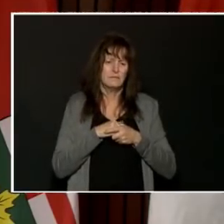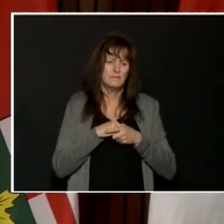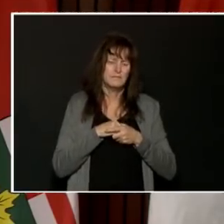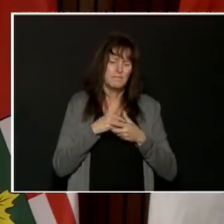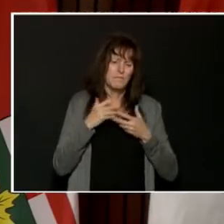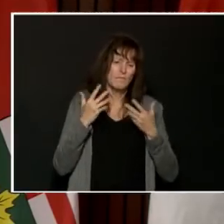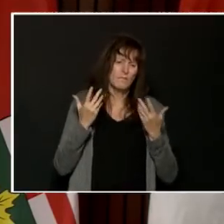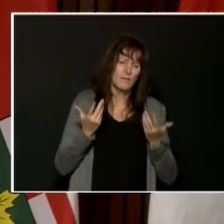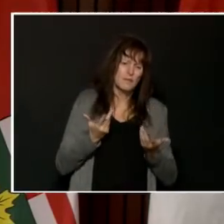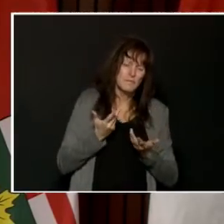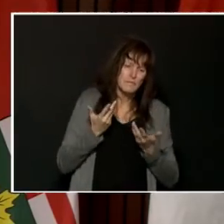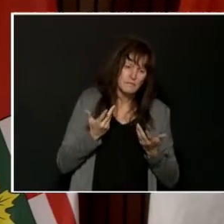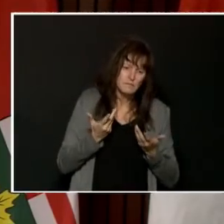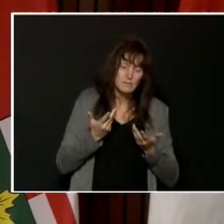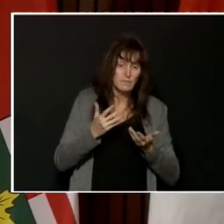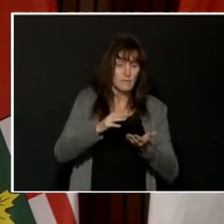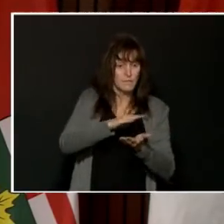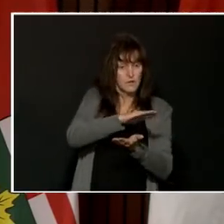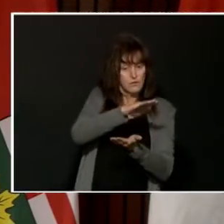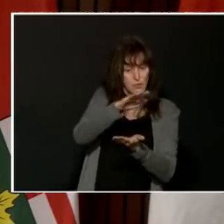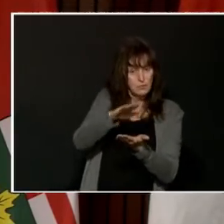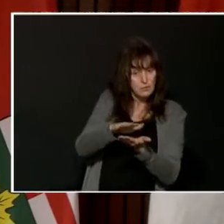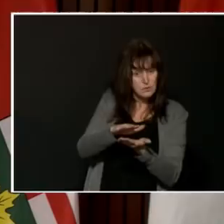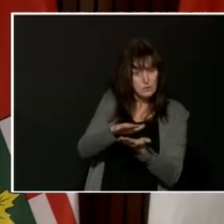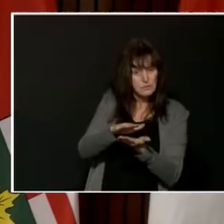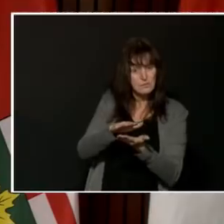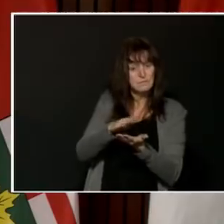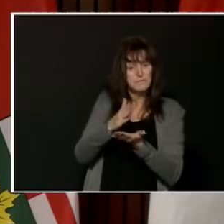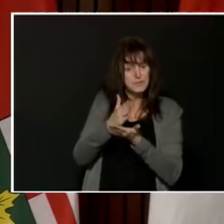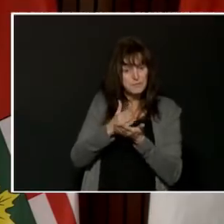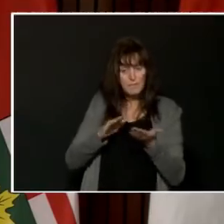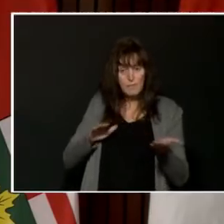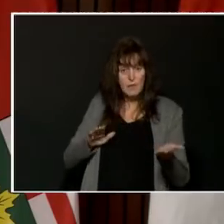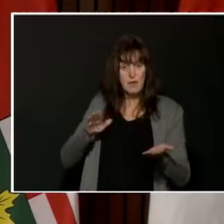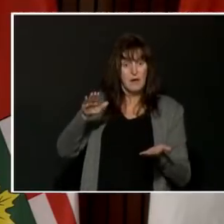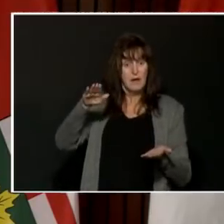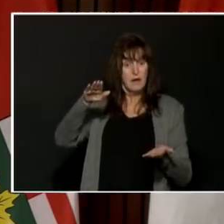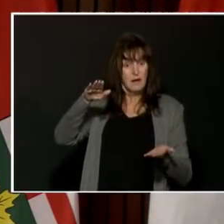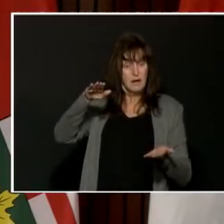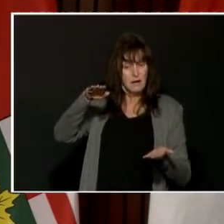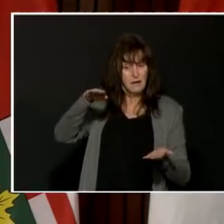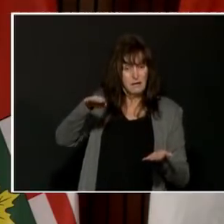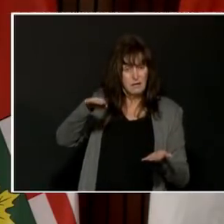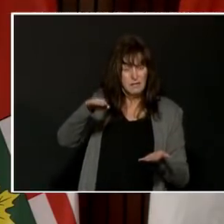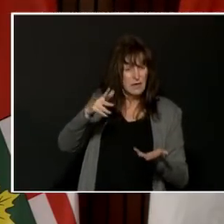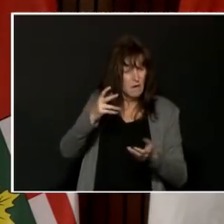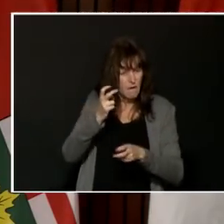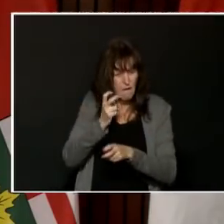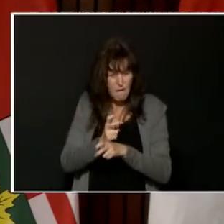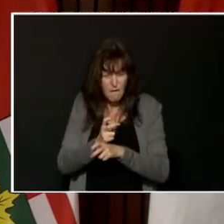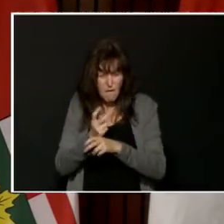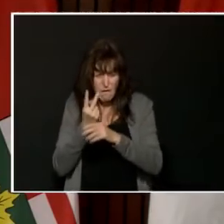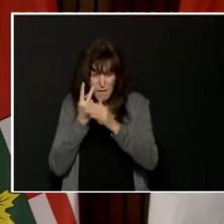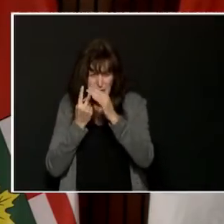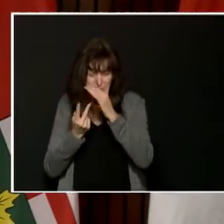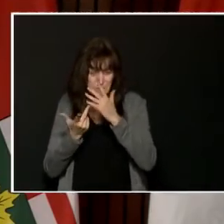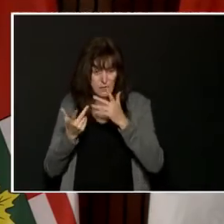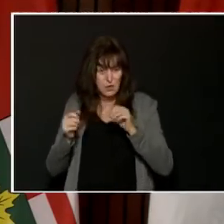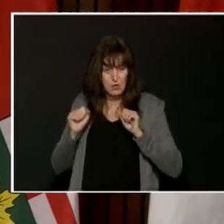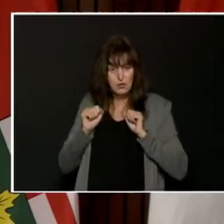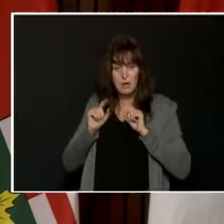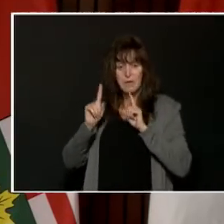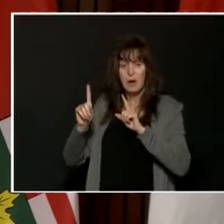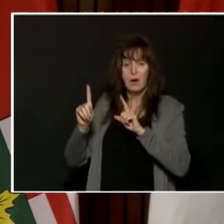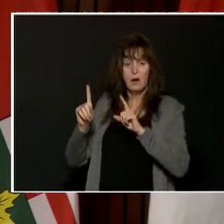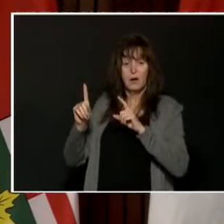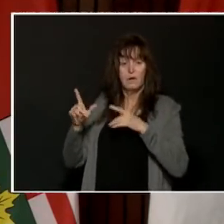see some break, hopefully, on the spread of the disease. But I know it's hard. I know it's hard to go to the gym and find out that it's crowded and have to leave. I